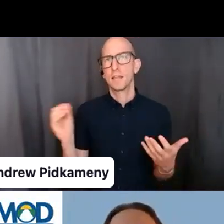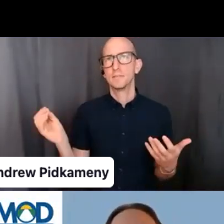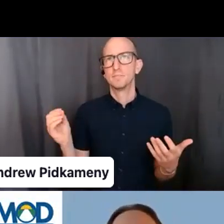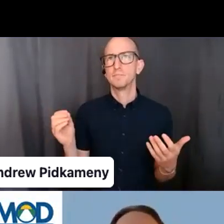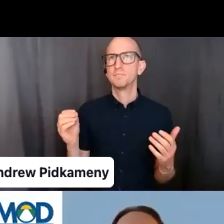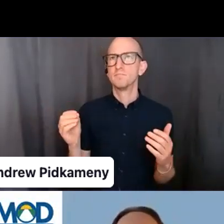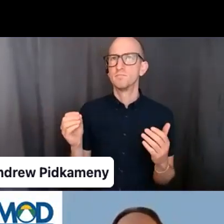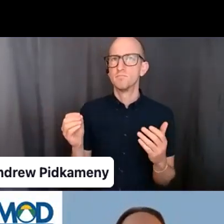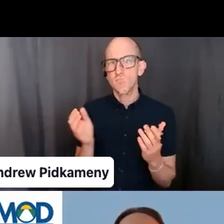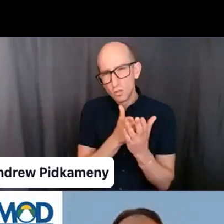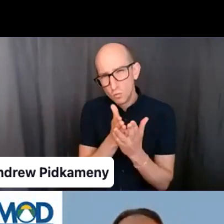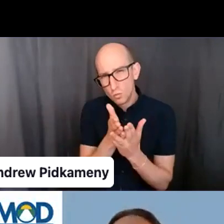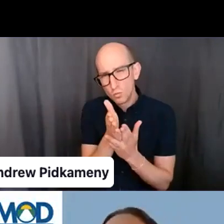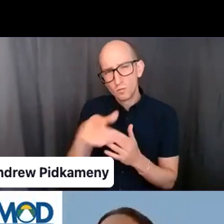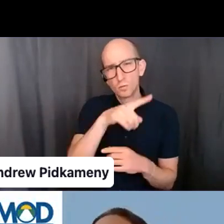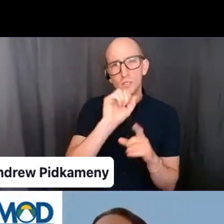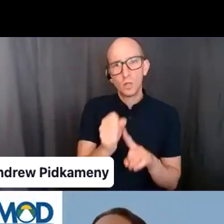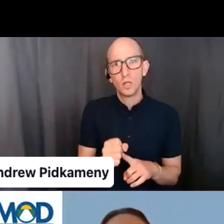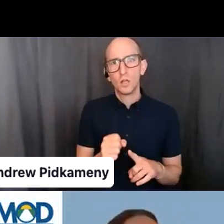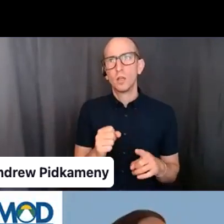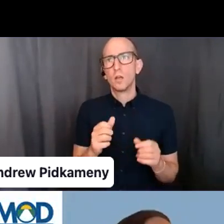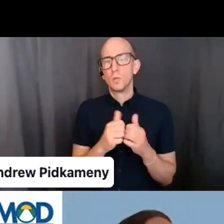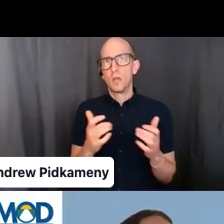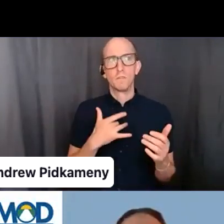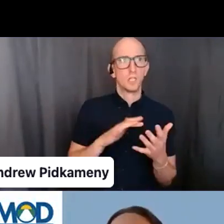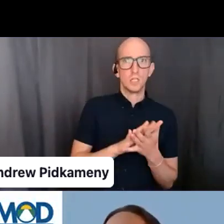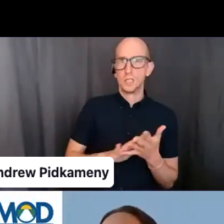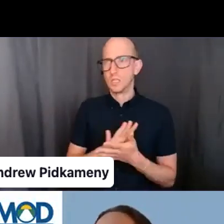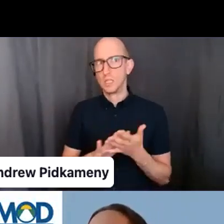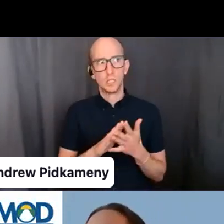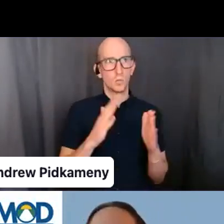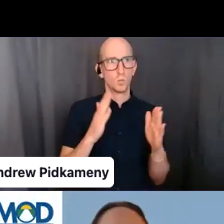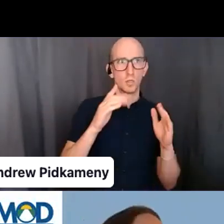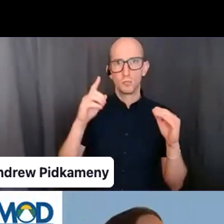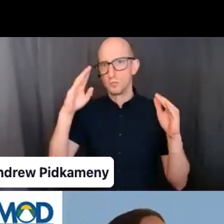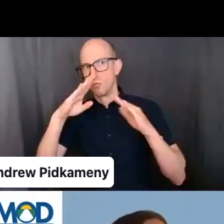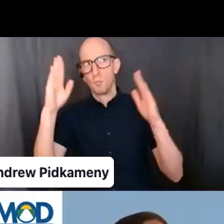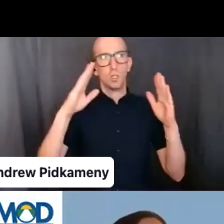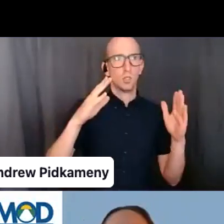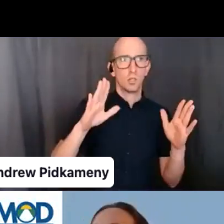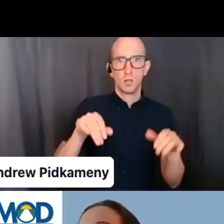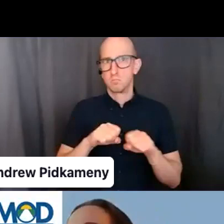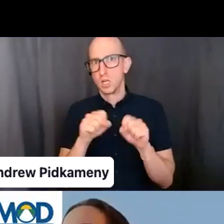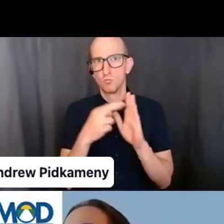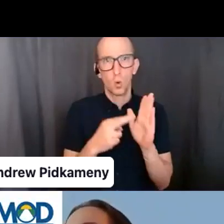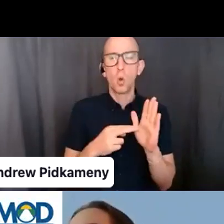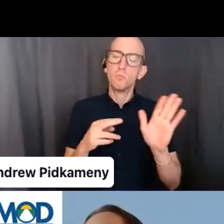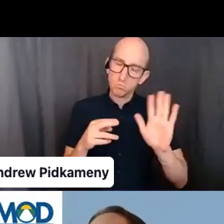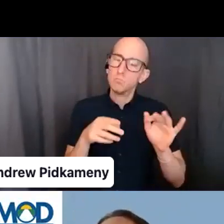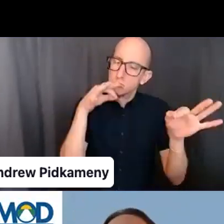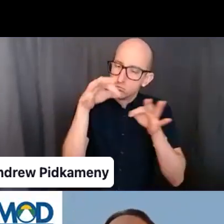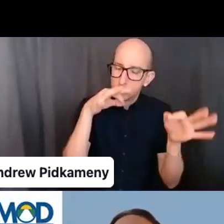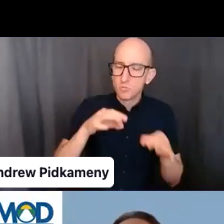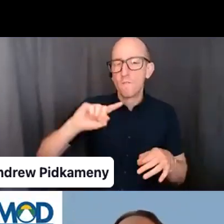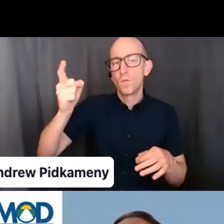these situations without feeling you're getting into trouble if you're clear on those definitions. Then we're going to get